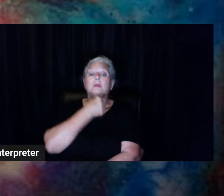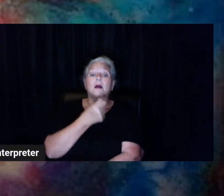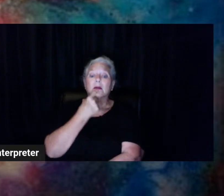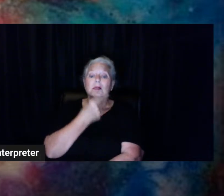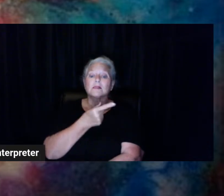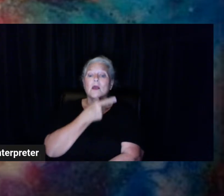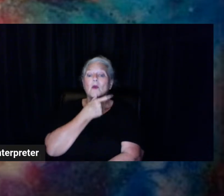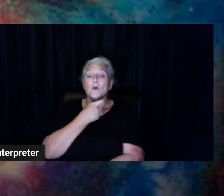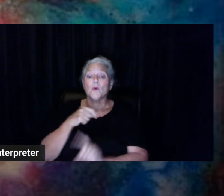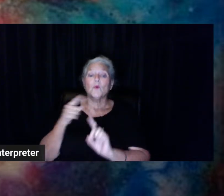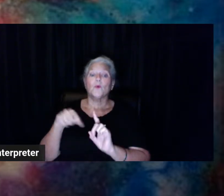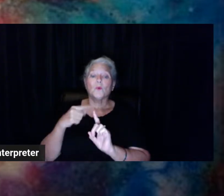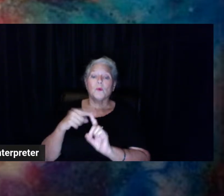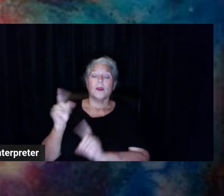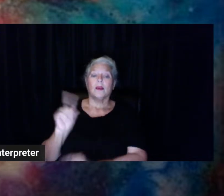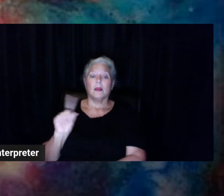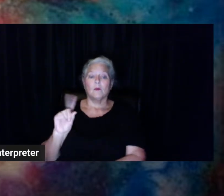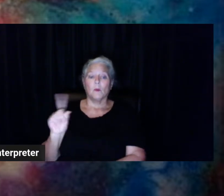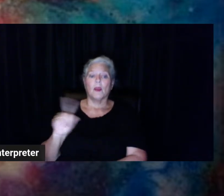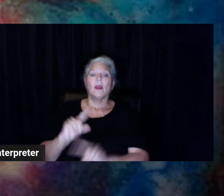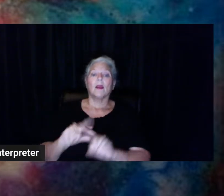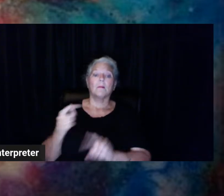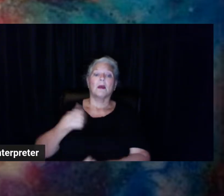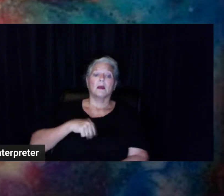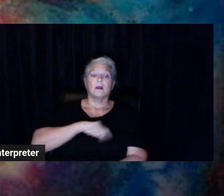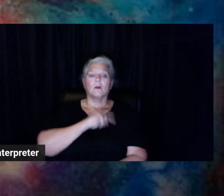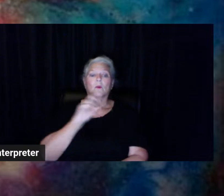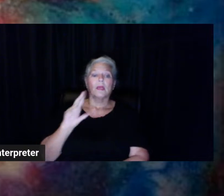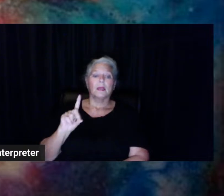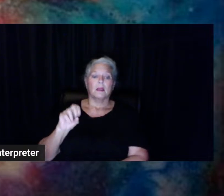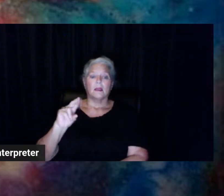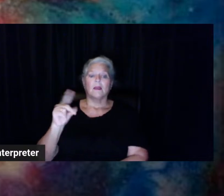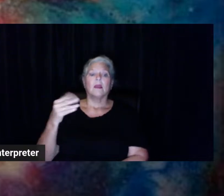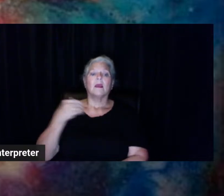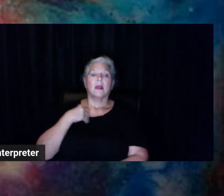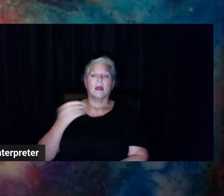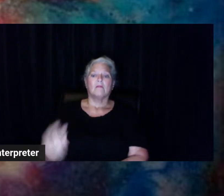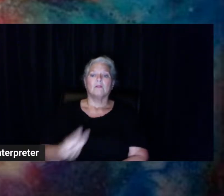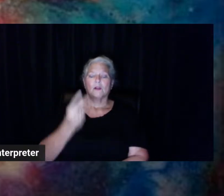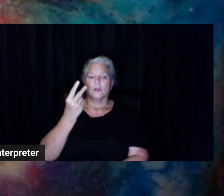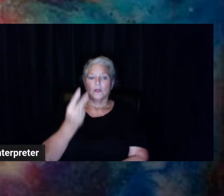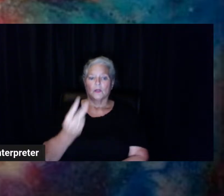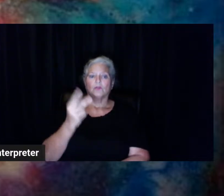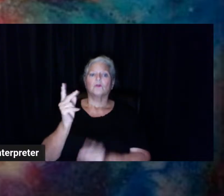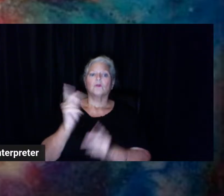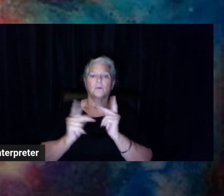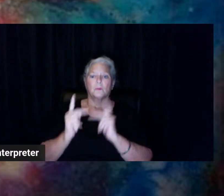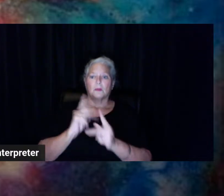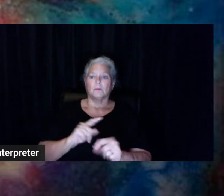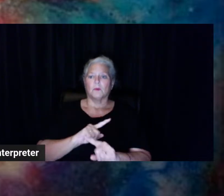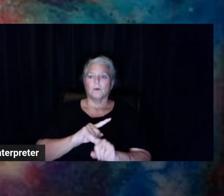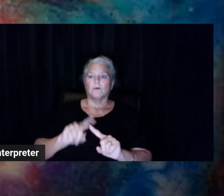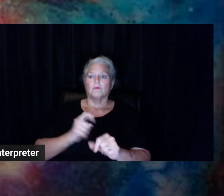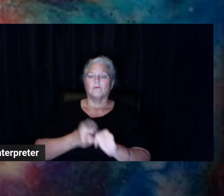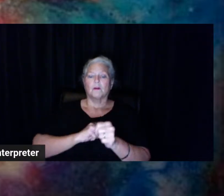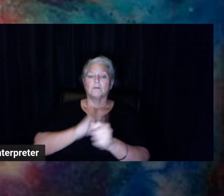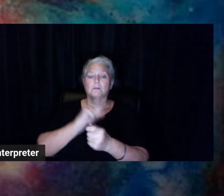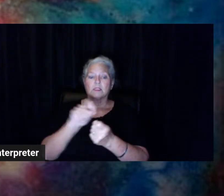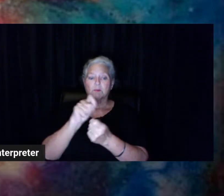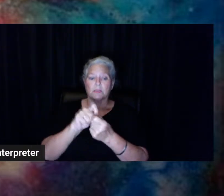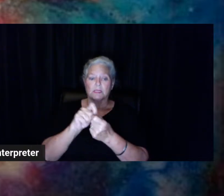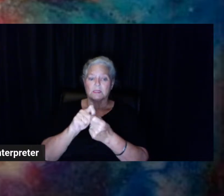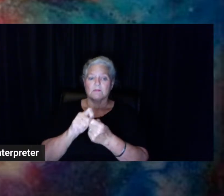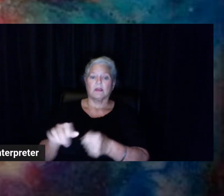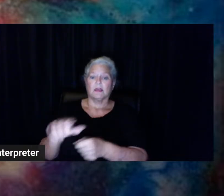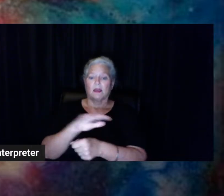we do have and did have at least 2 people from a certain area watching who were deaf or hard